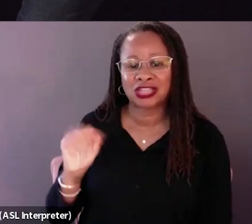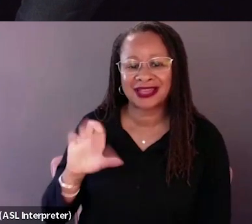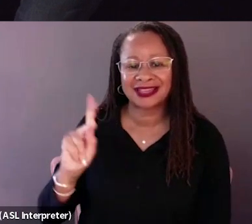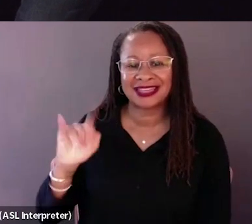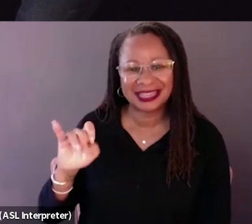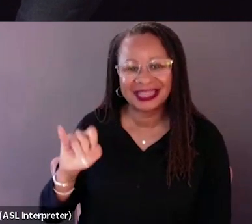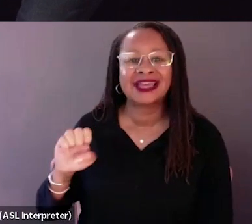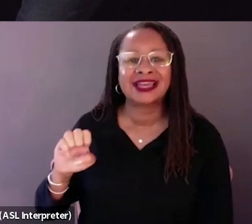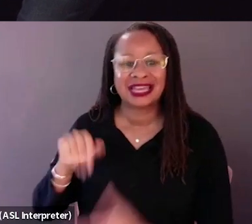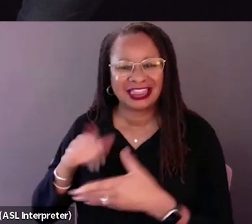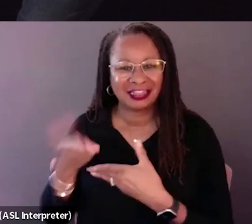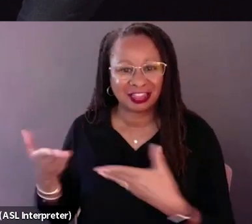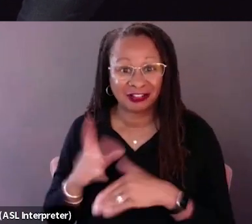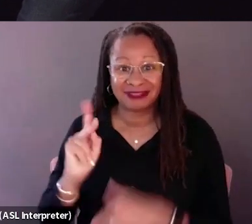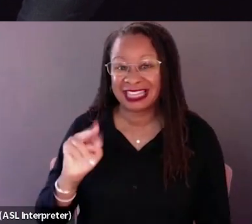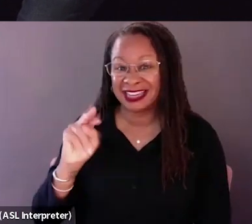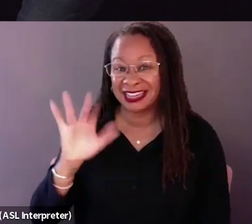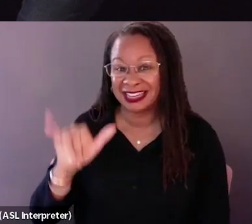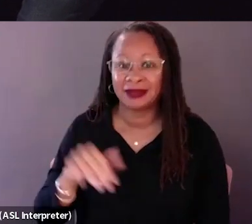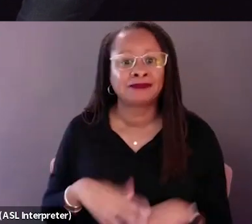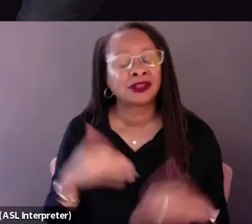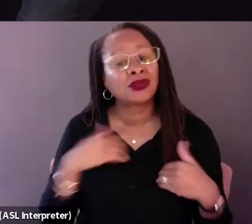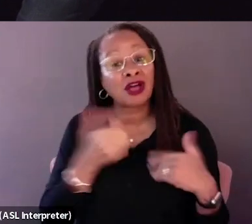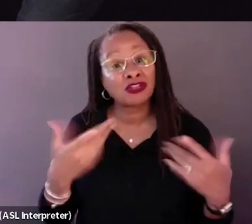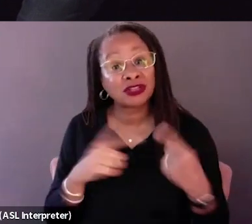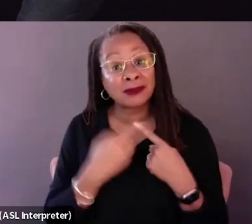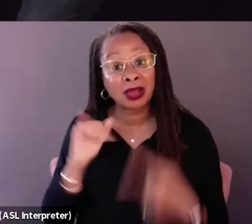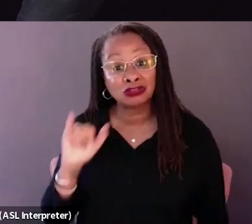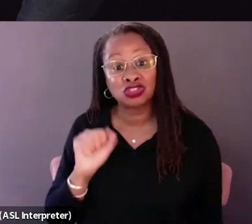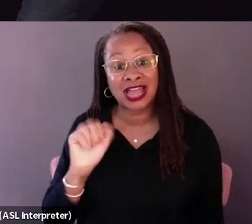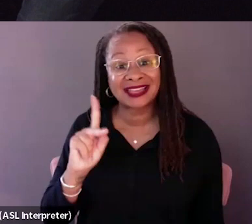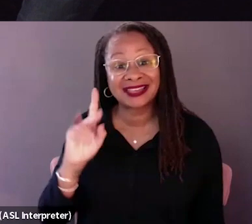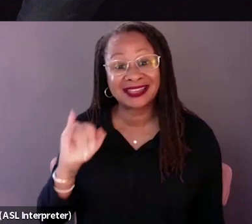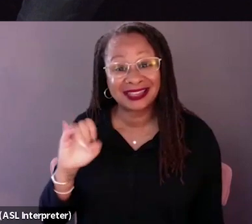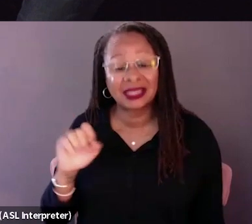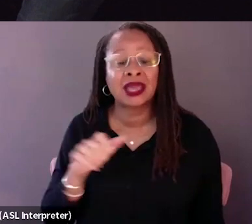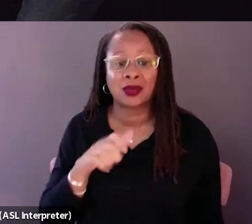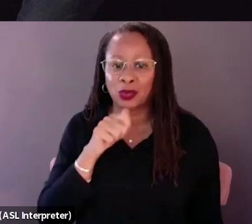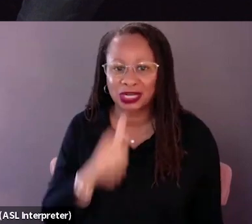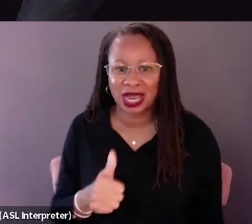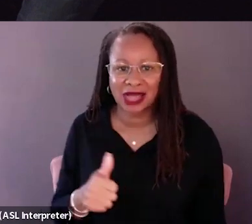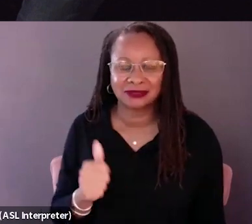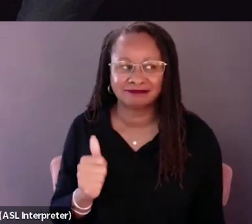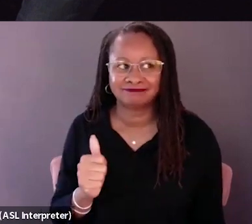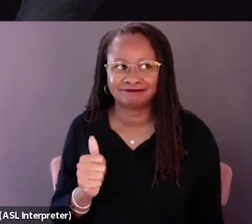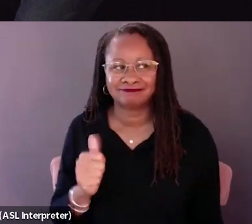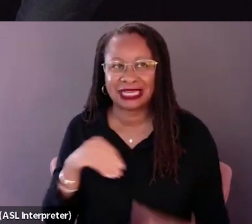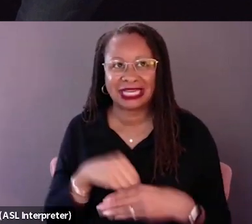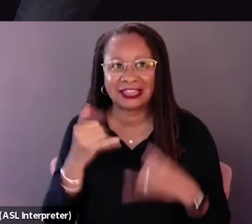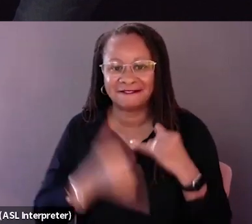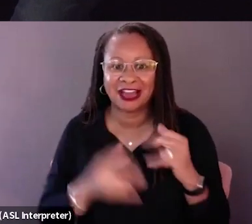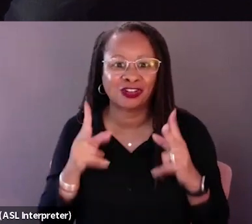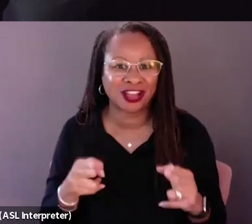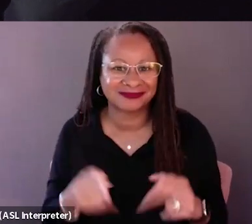and so I'm just wondering if there was other things about Jackie that didn't make it to the film